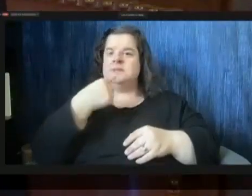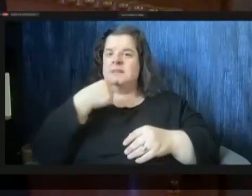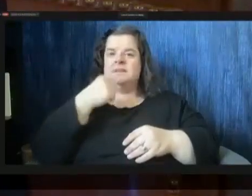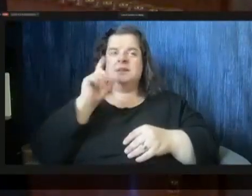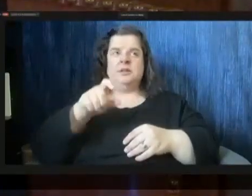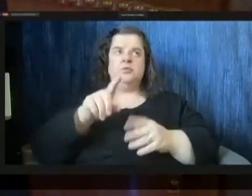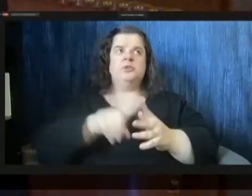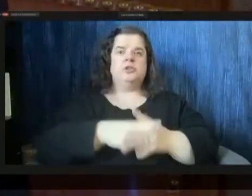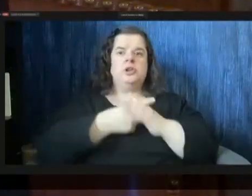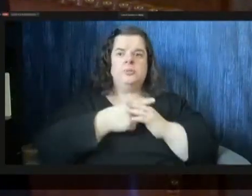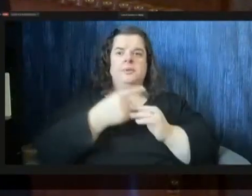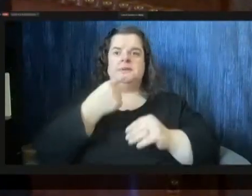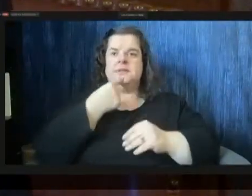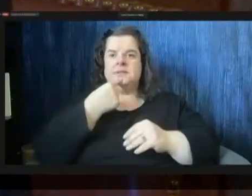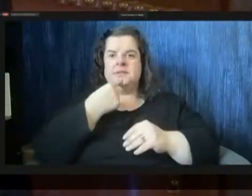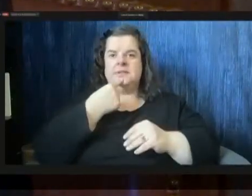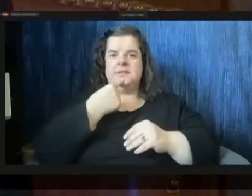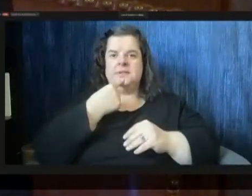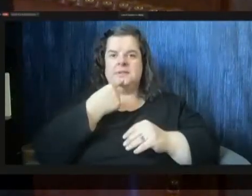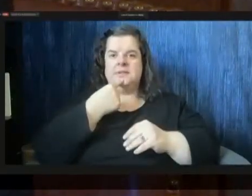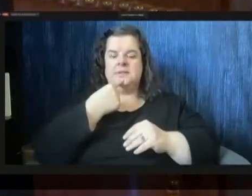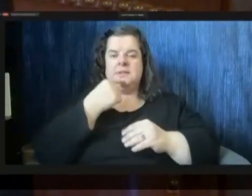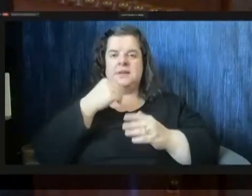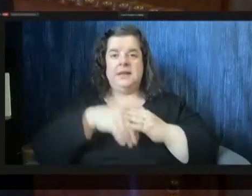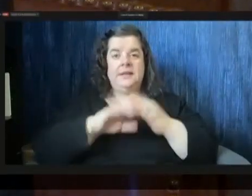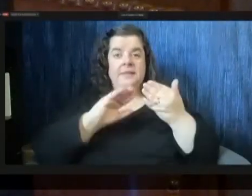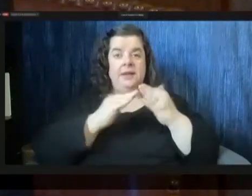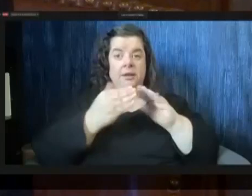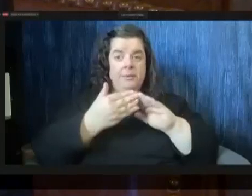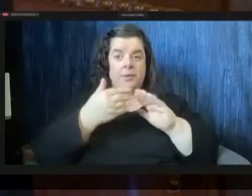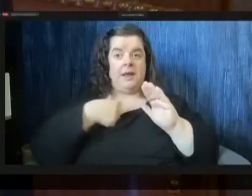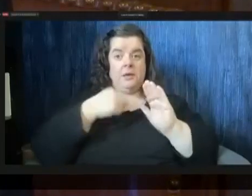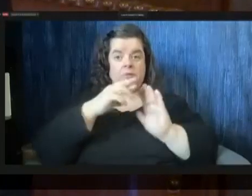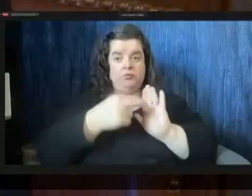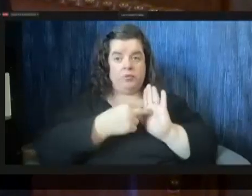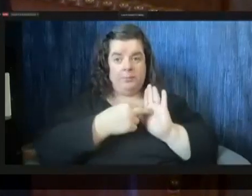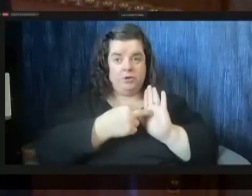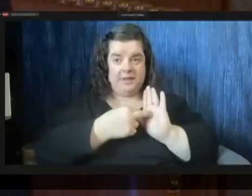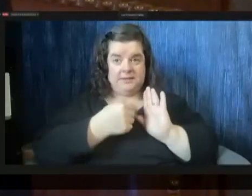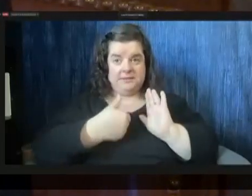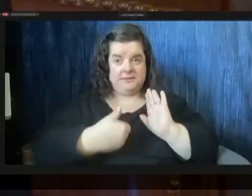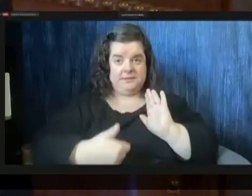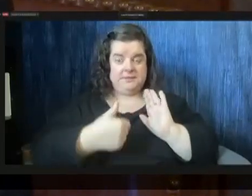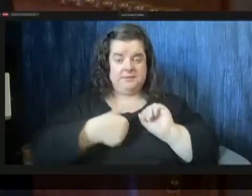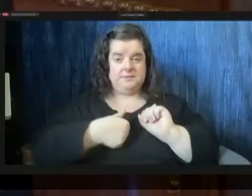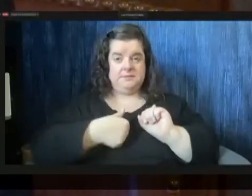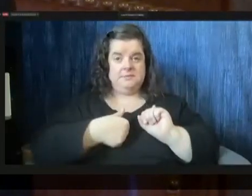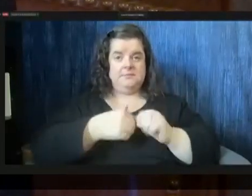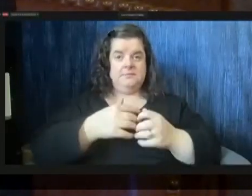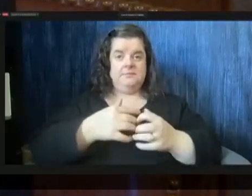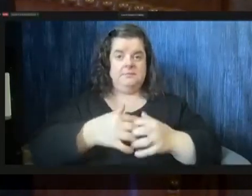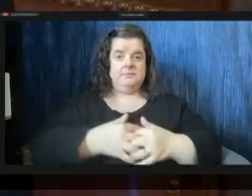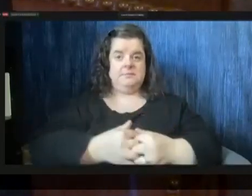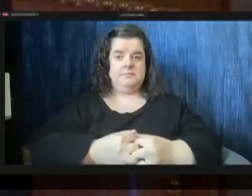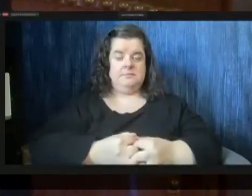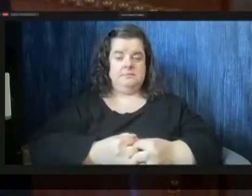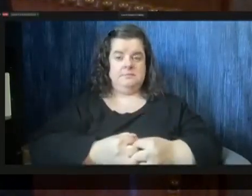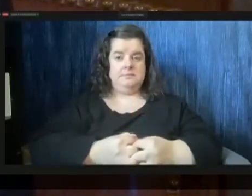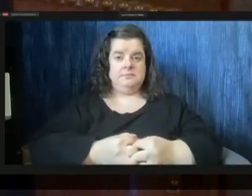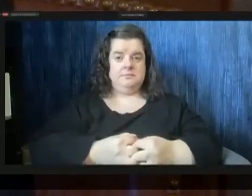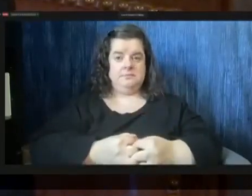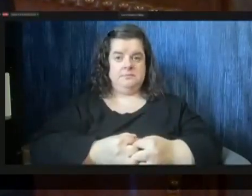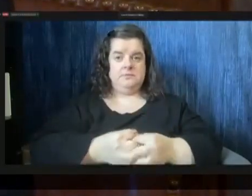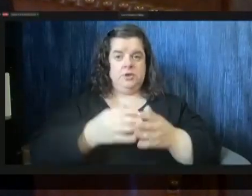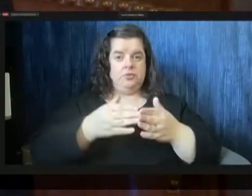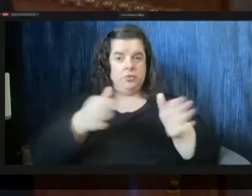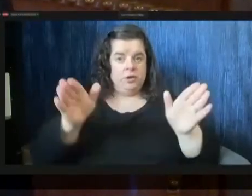by saying that in the communities that I represent, and this across the board,